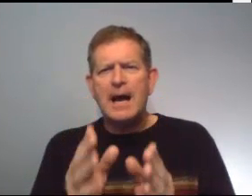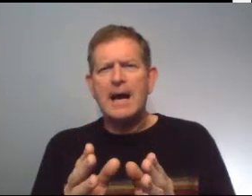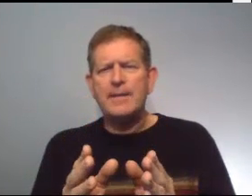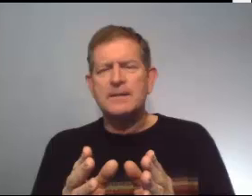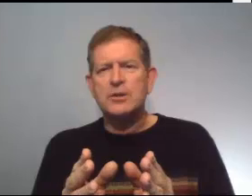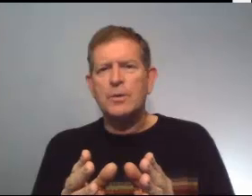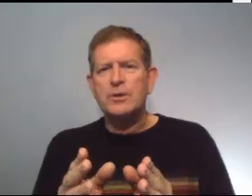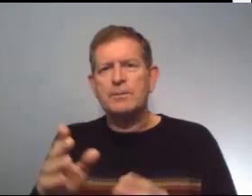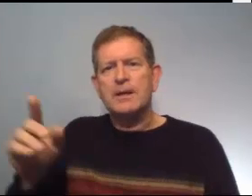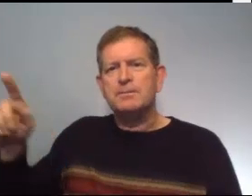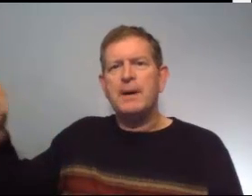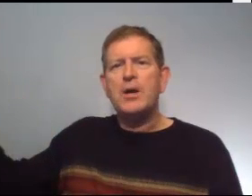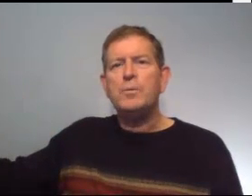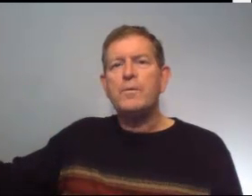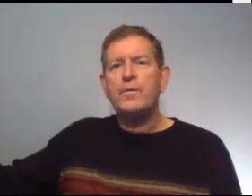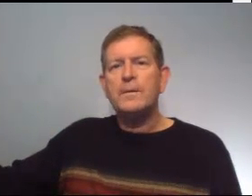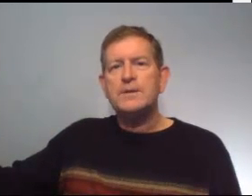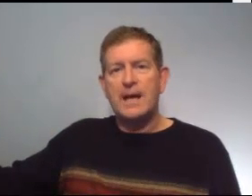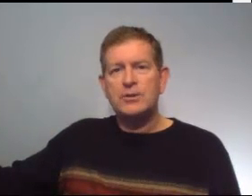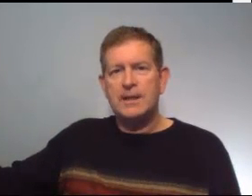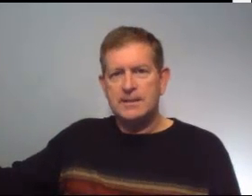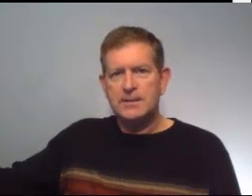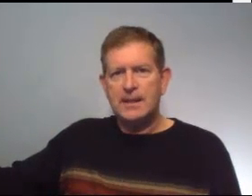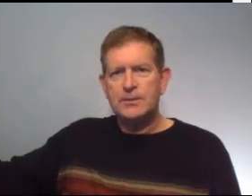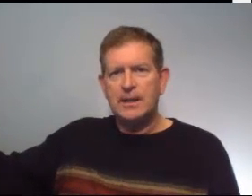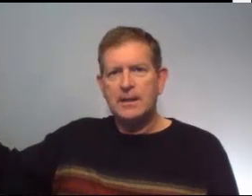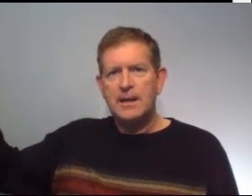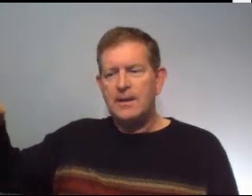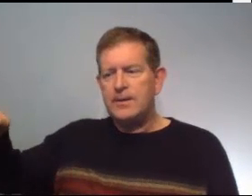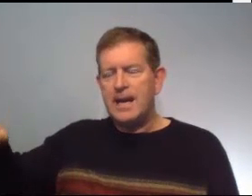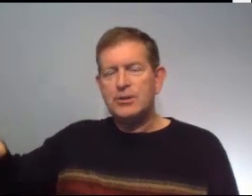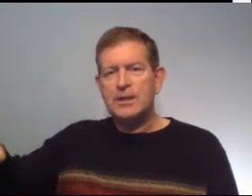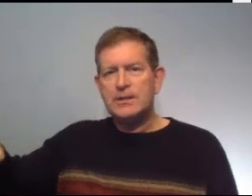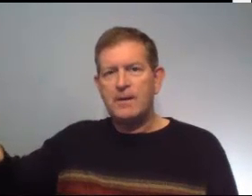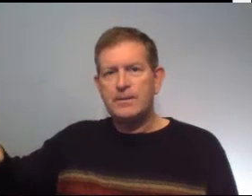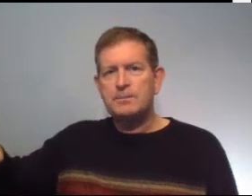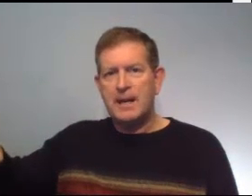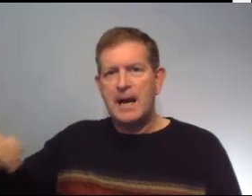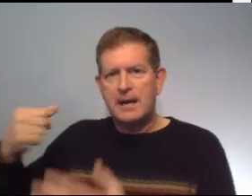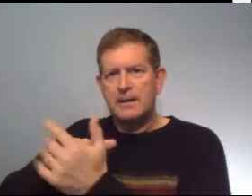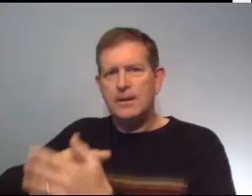say a in that situation? Because Michael performs the action. He's the subject. The action